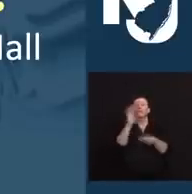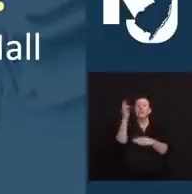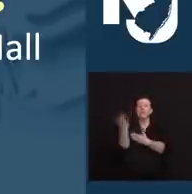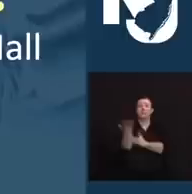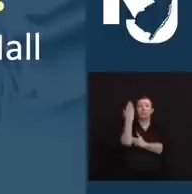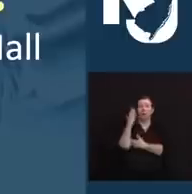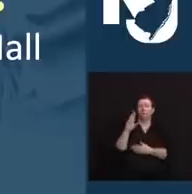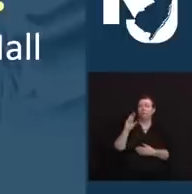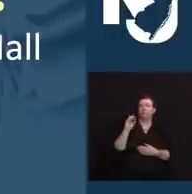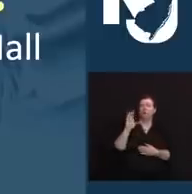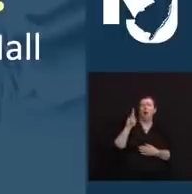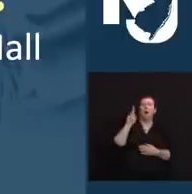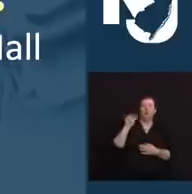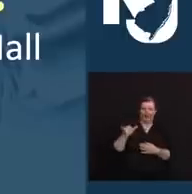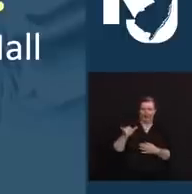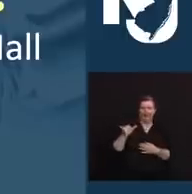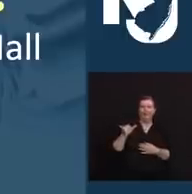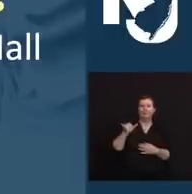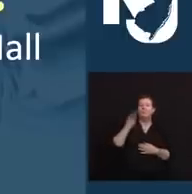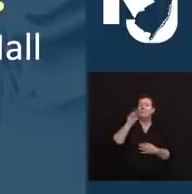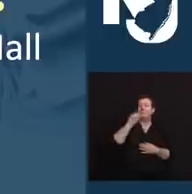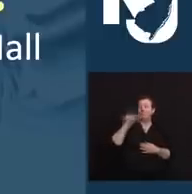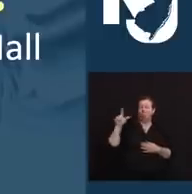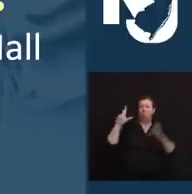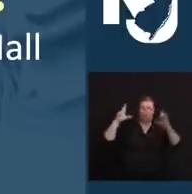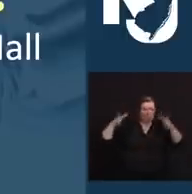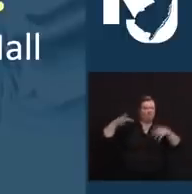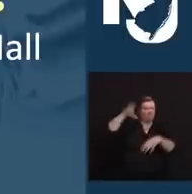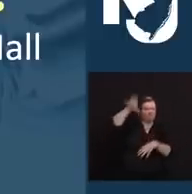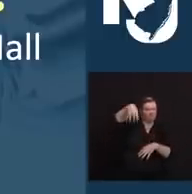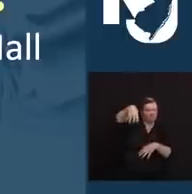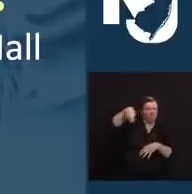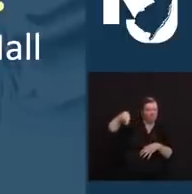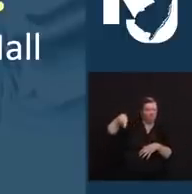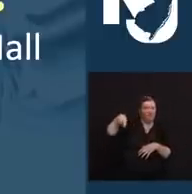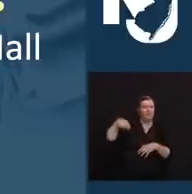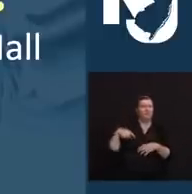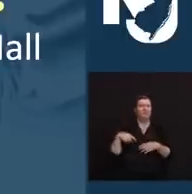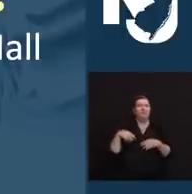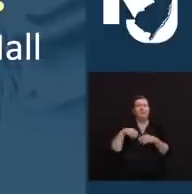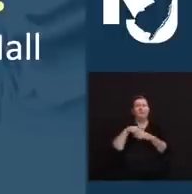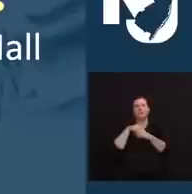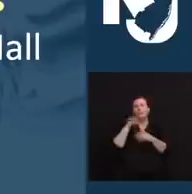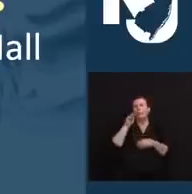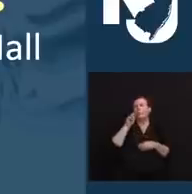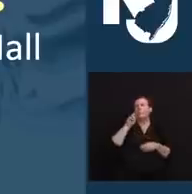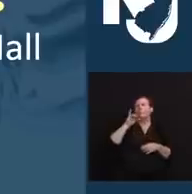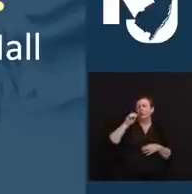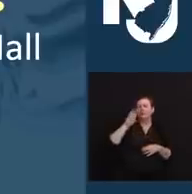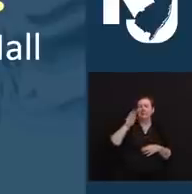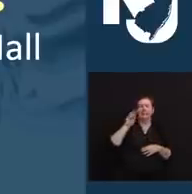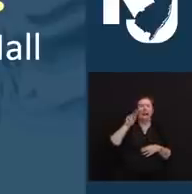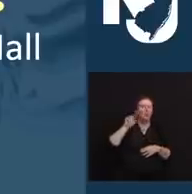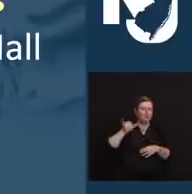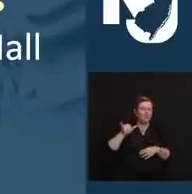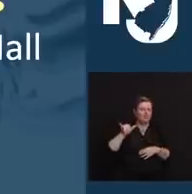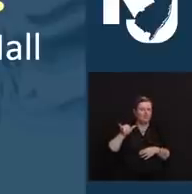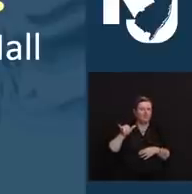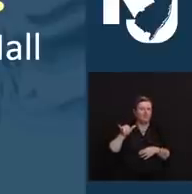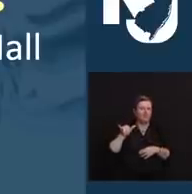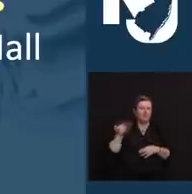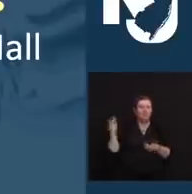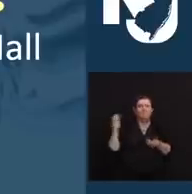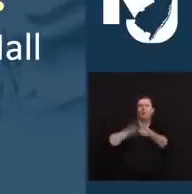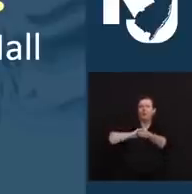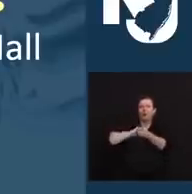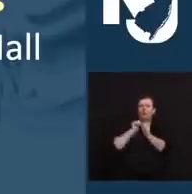Rockaway Town Square Mall in Morris County and being operated, I might add, in partnership with Atlantic Health. We thank the Atlantic